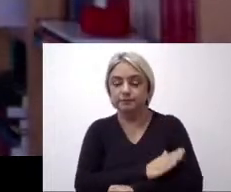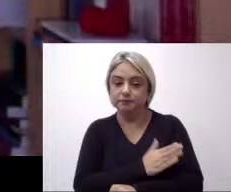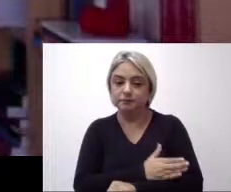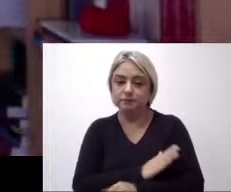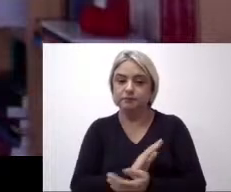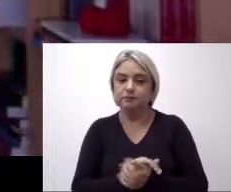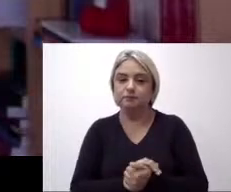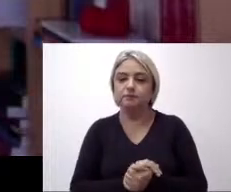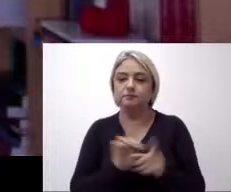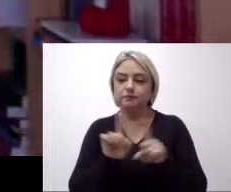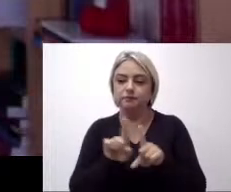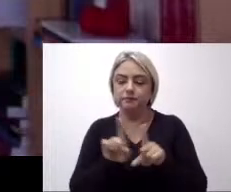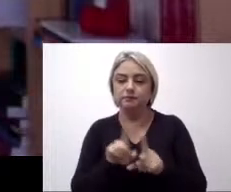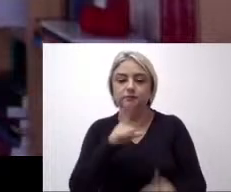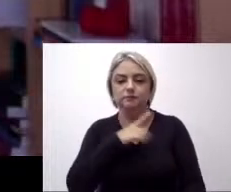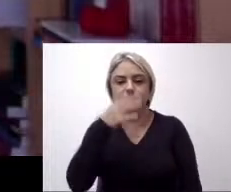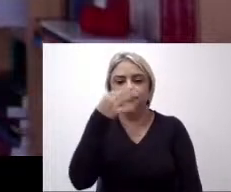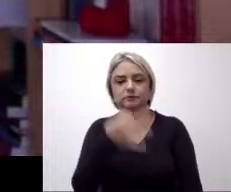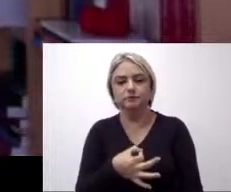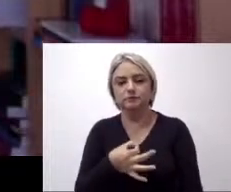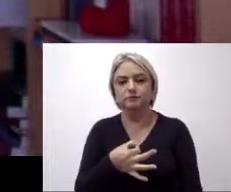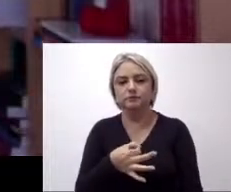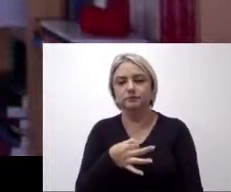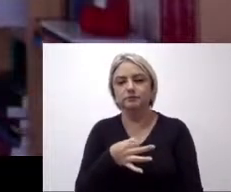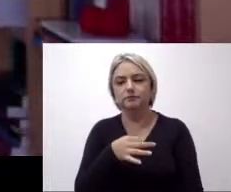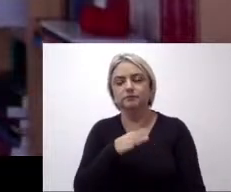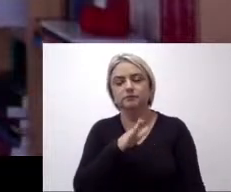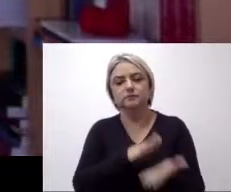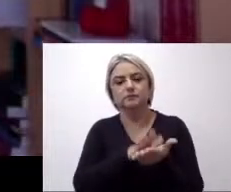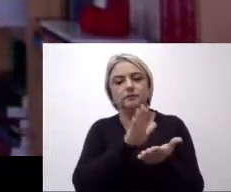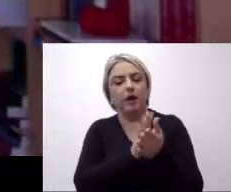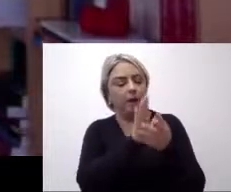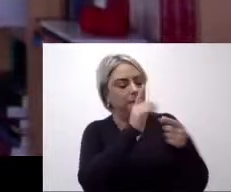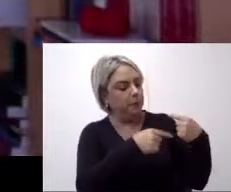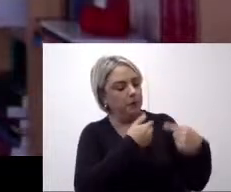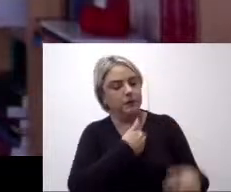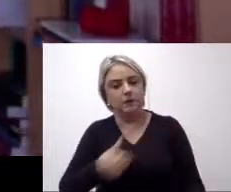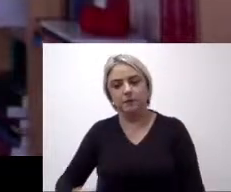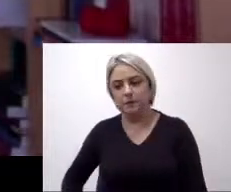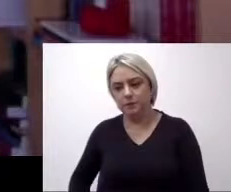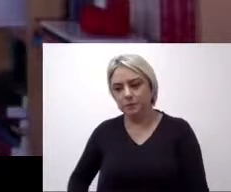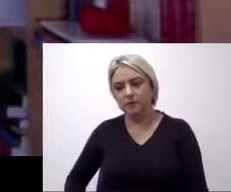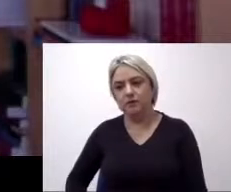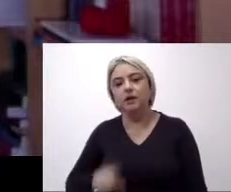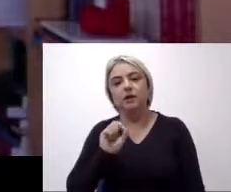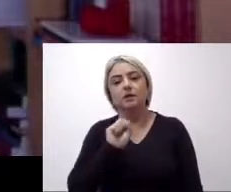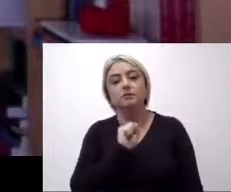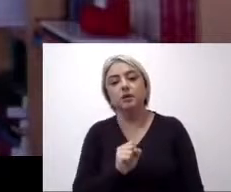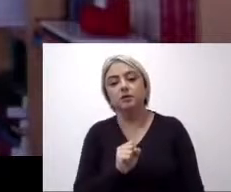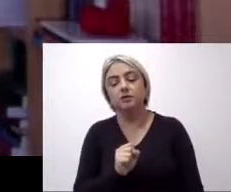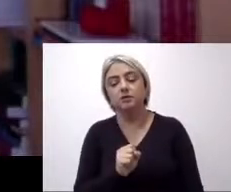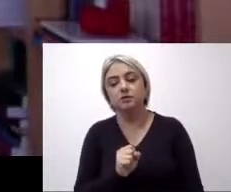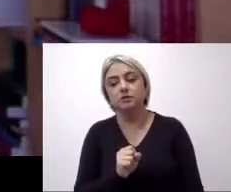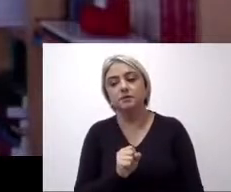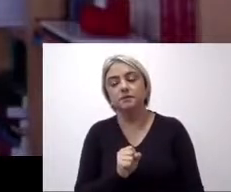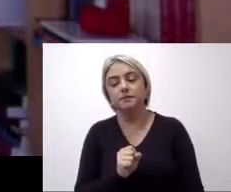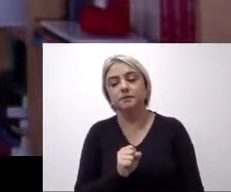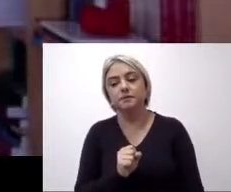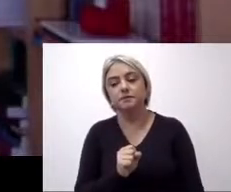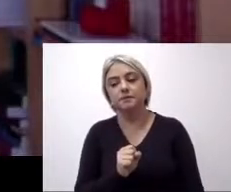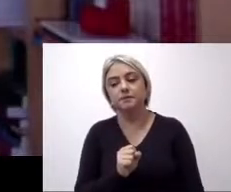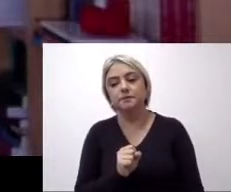of public policy, and this is why also in French we use the notion of public action.